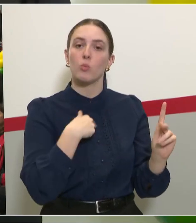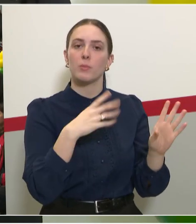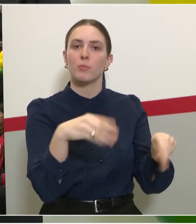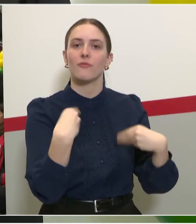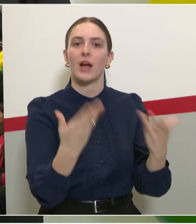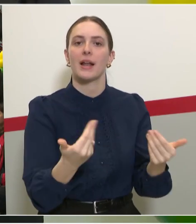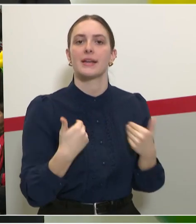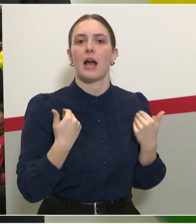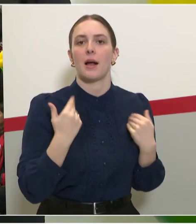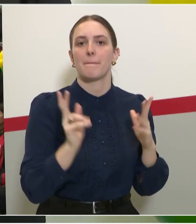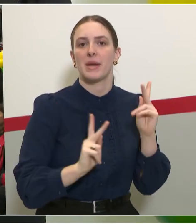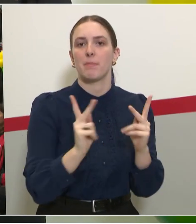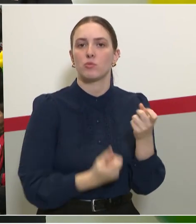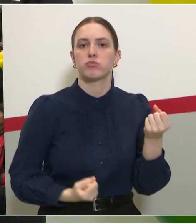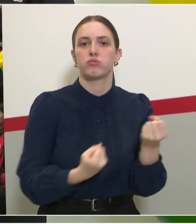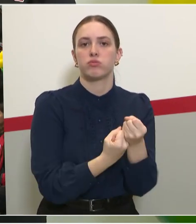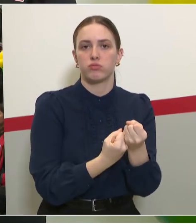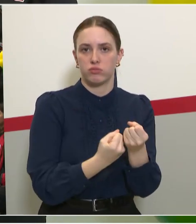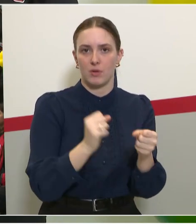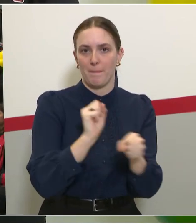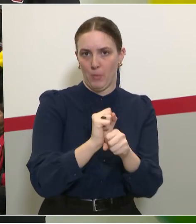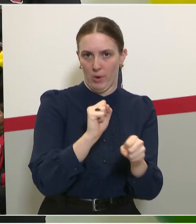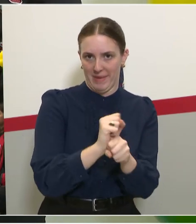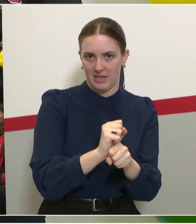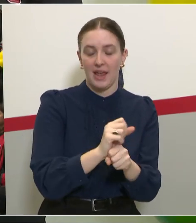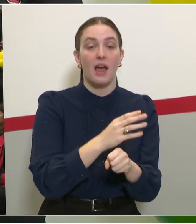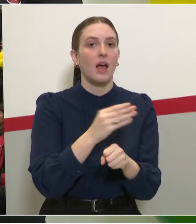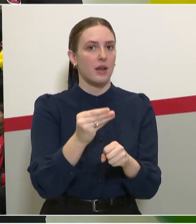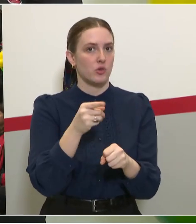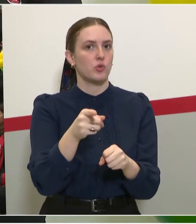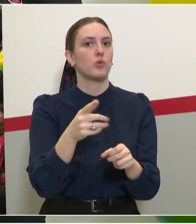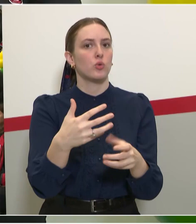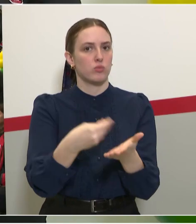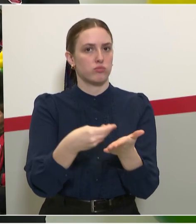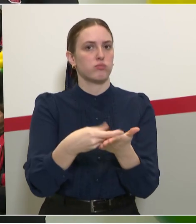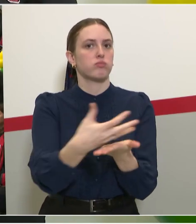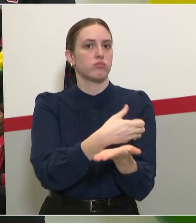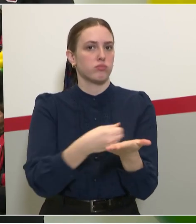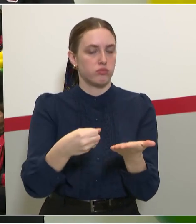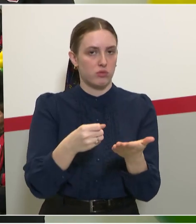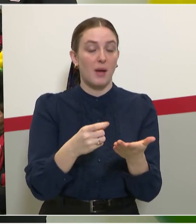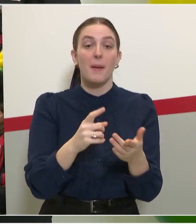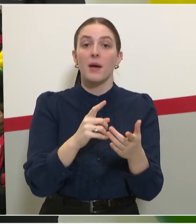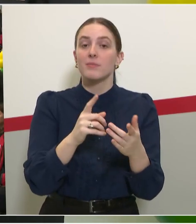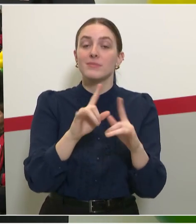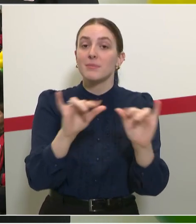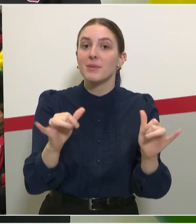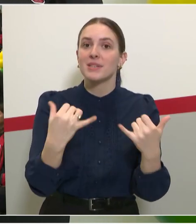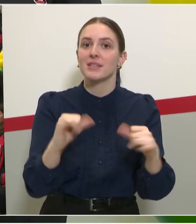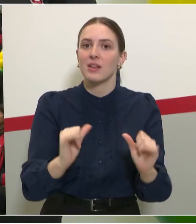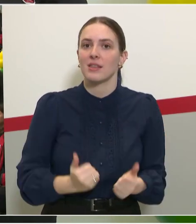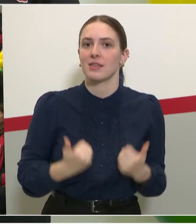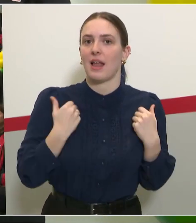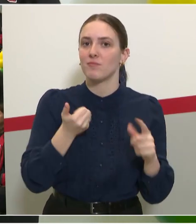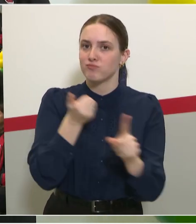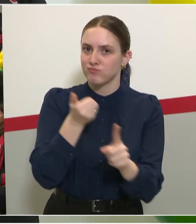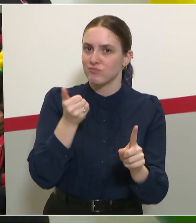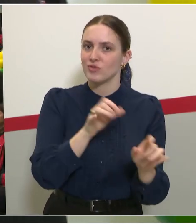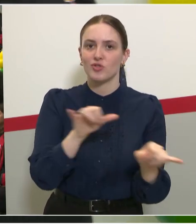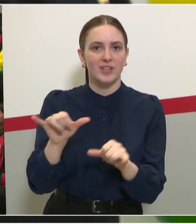people are supportive employment, and you do earn a modest wage, but it is life-altering, like you saw Jeffrey Wright talk